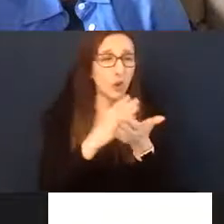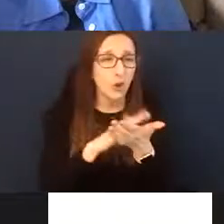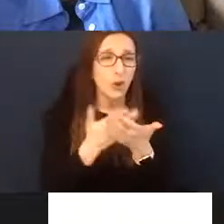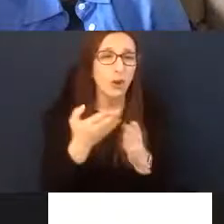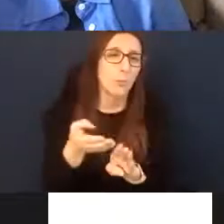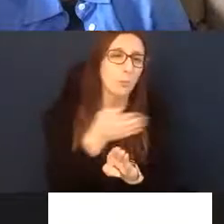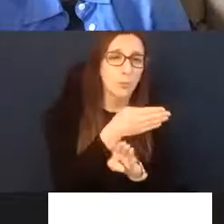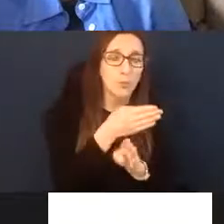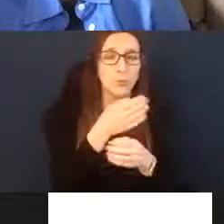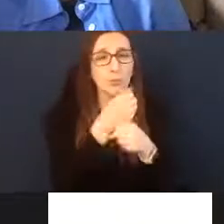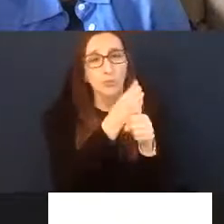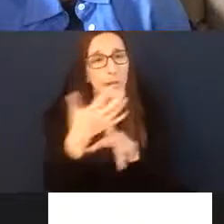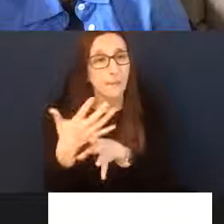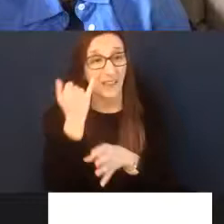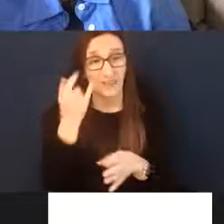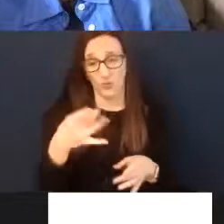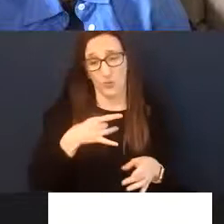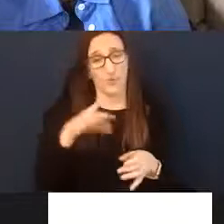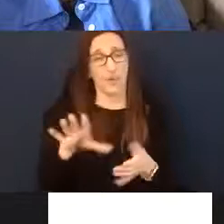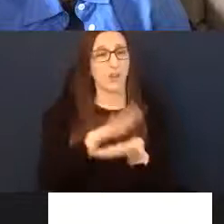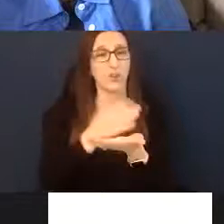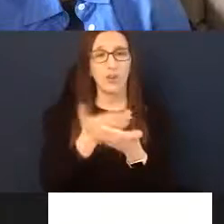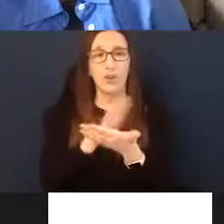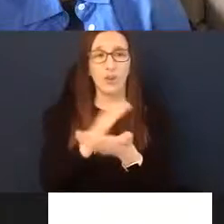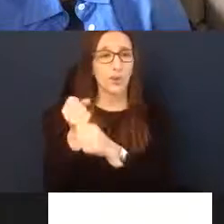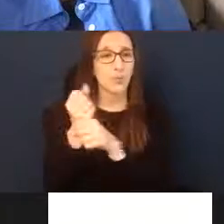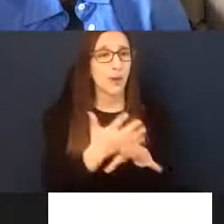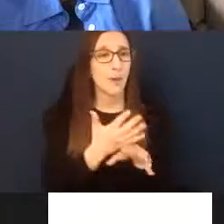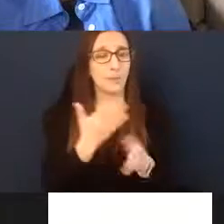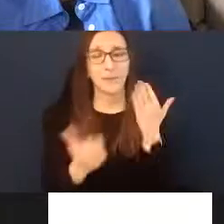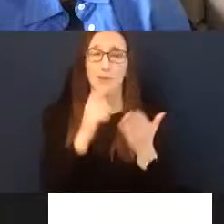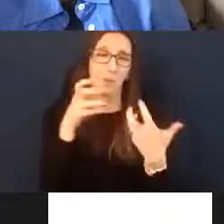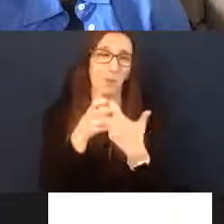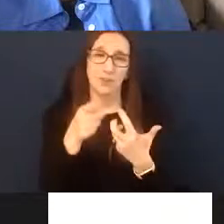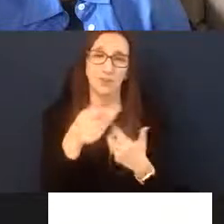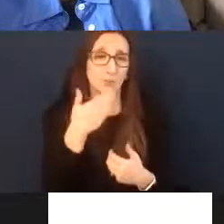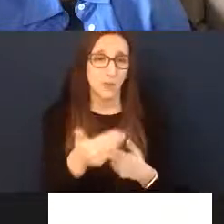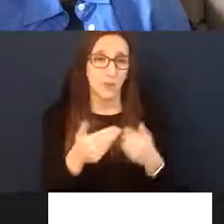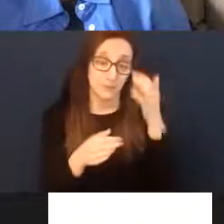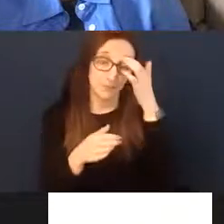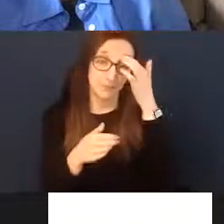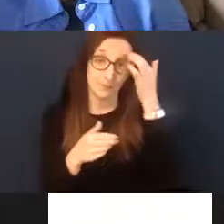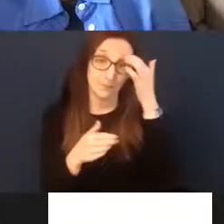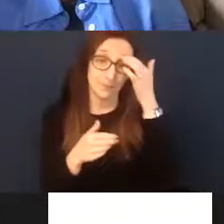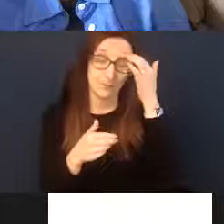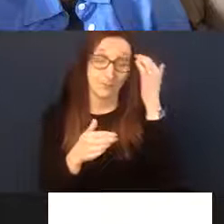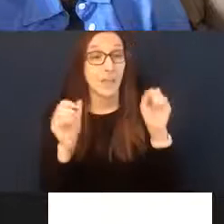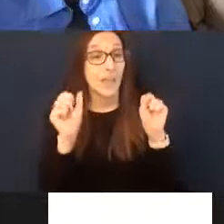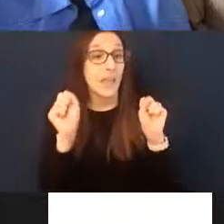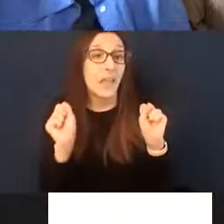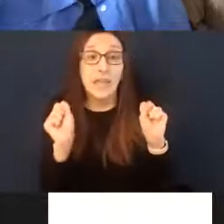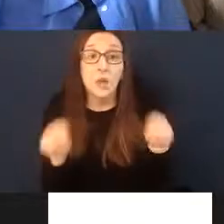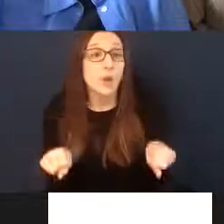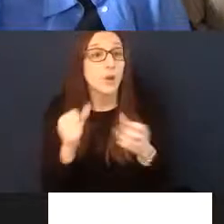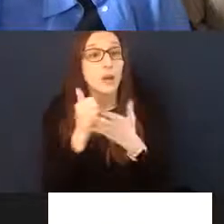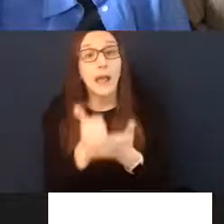if you're someone who doesn't like to meal prep, then this might not be for you. This could potentially help people stay in control of